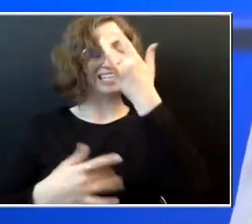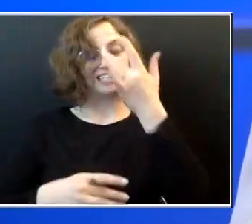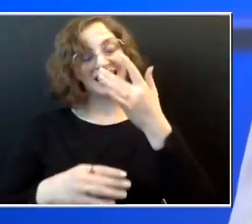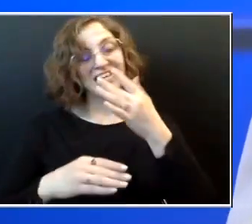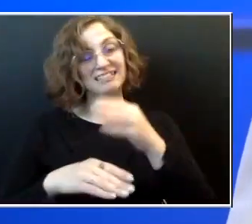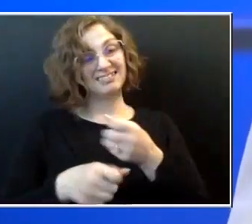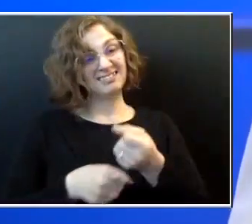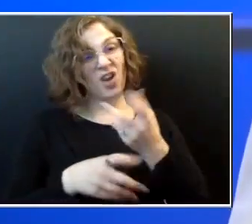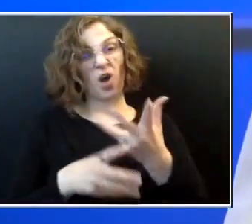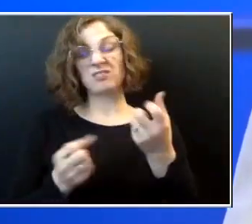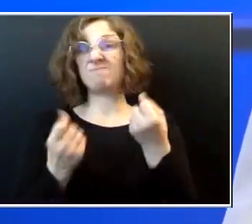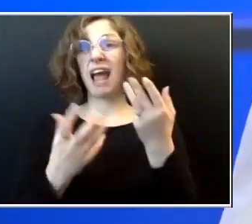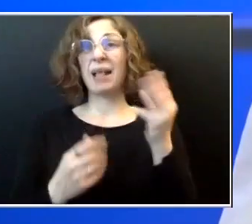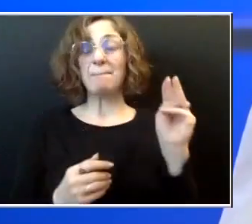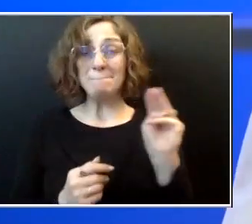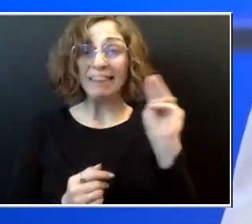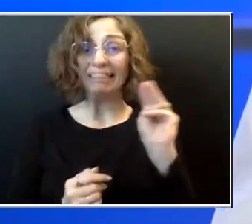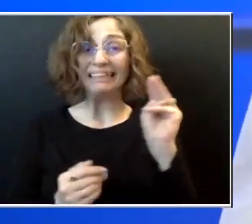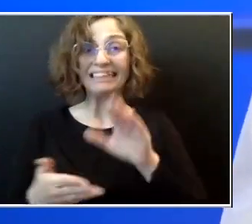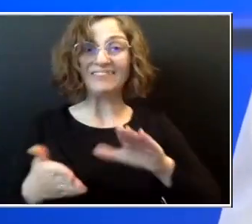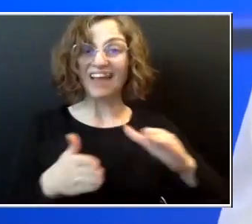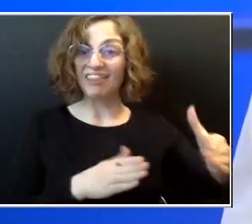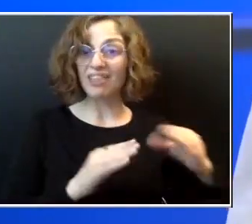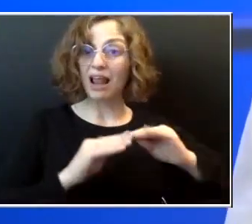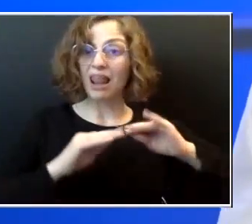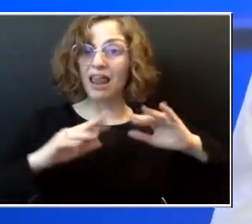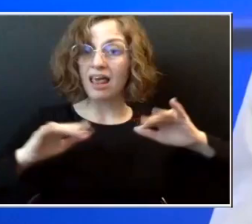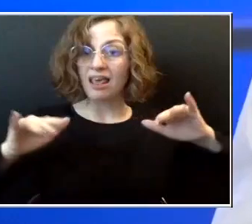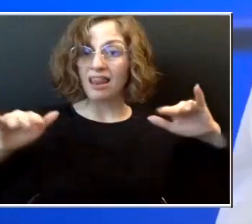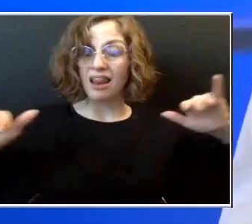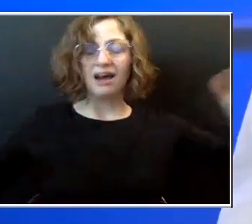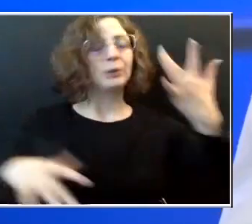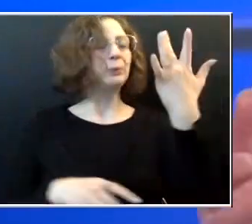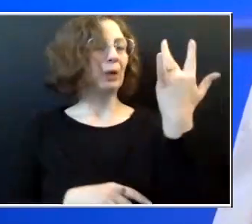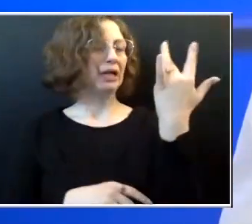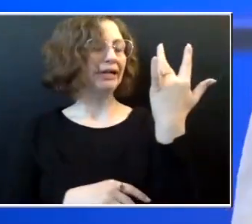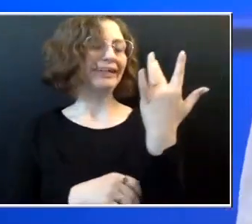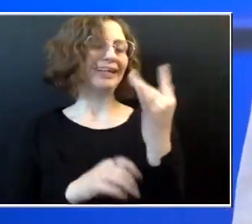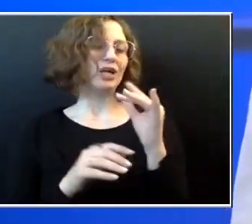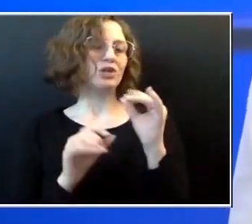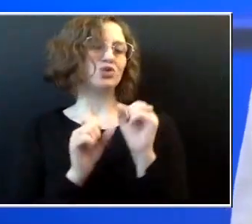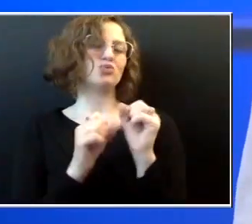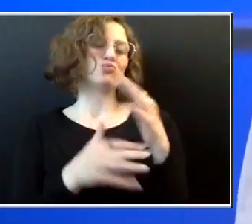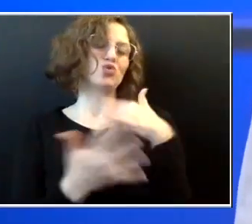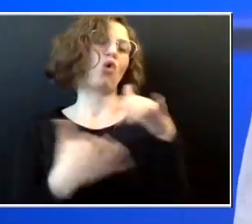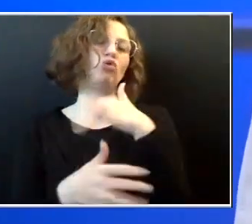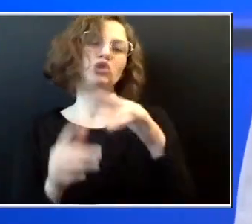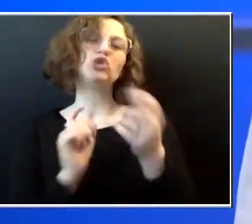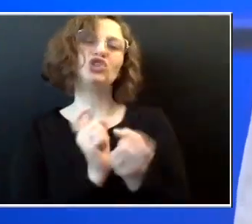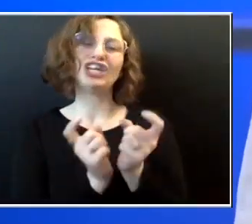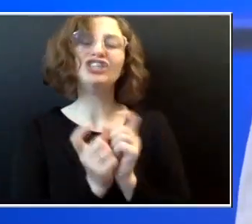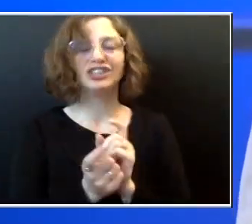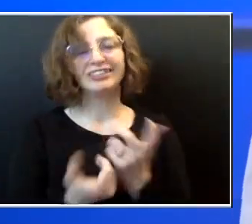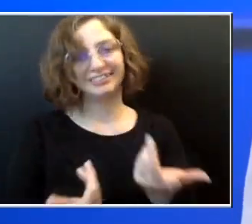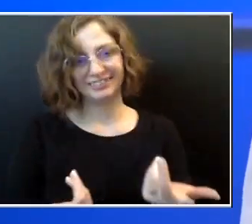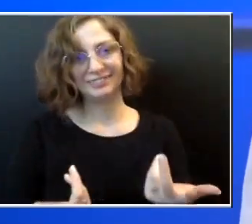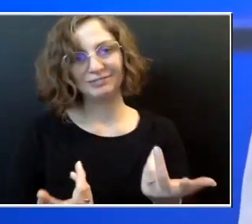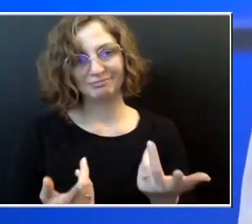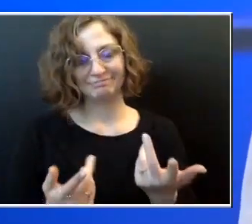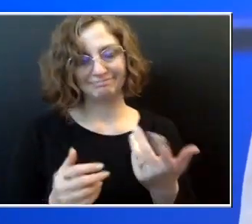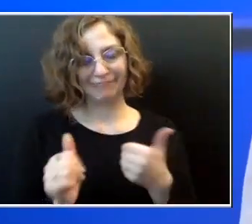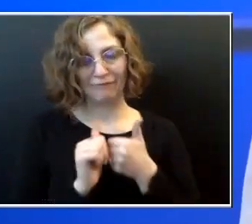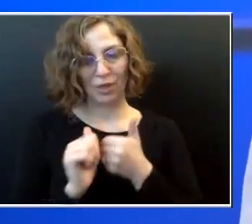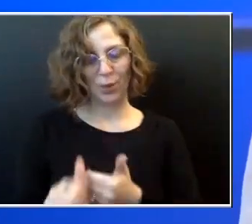the country, largely because of these social changes, following the paths of British colonial adventures